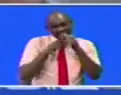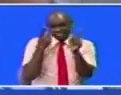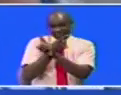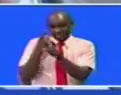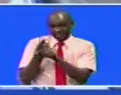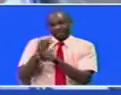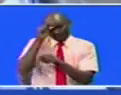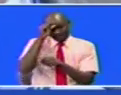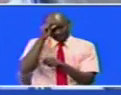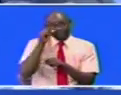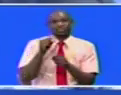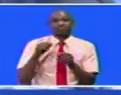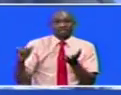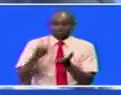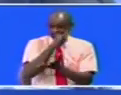hubs.